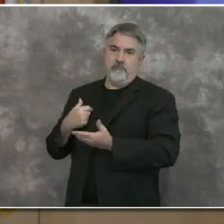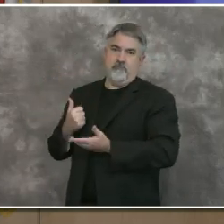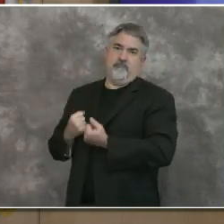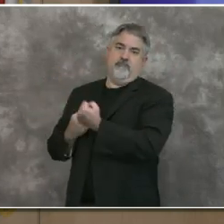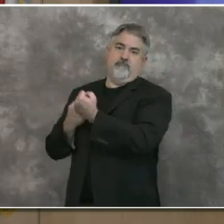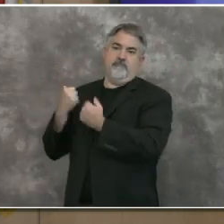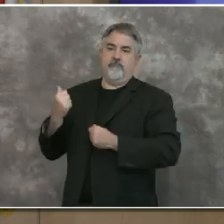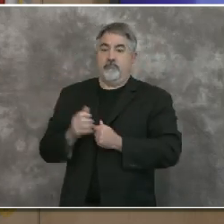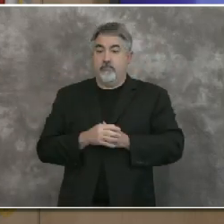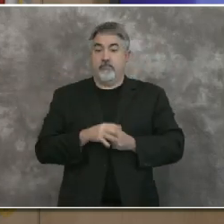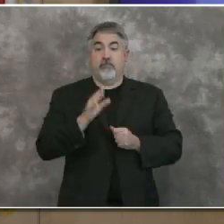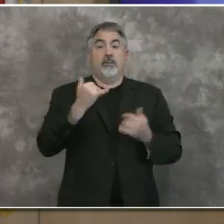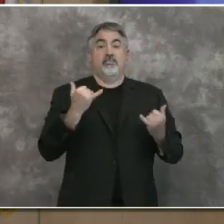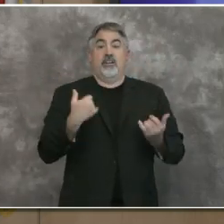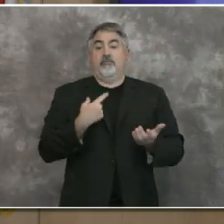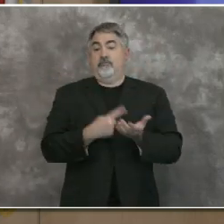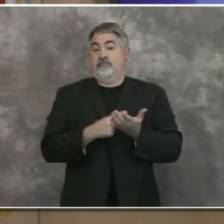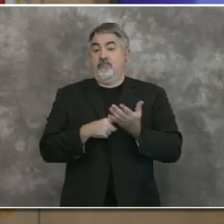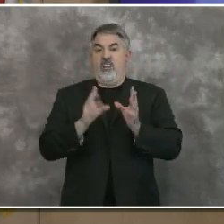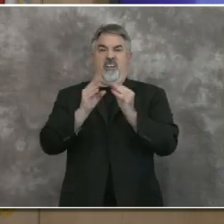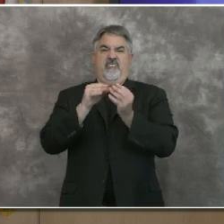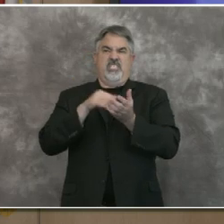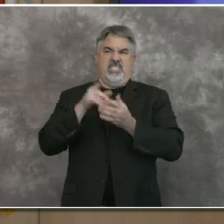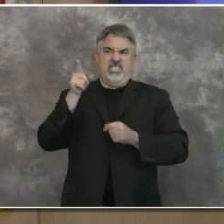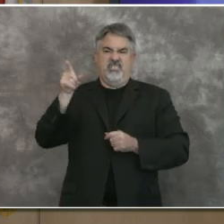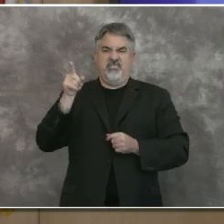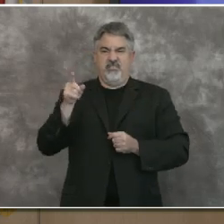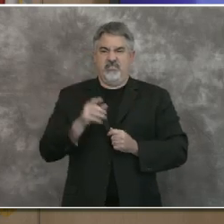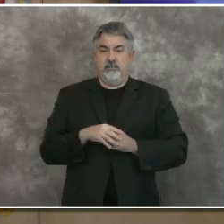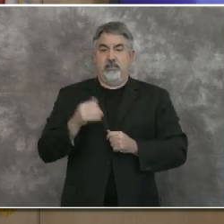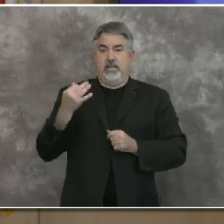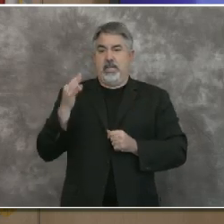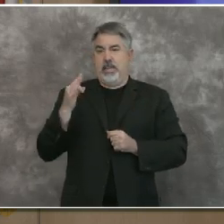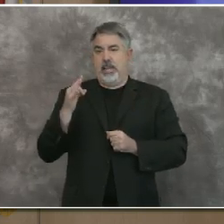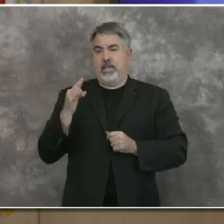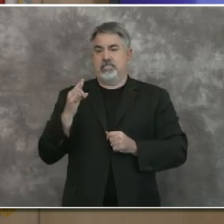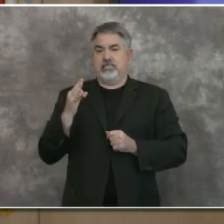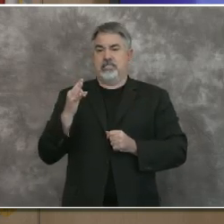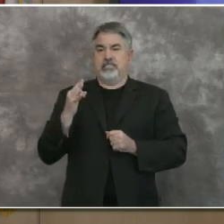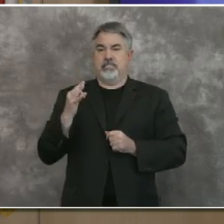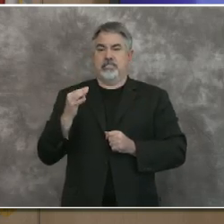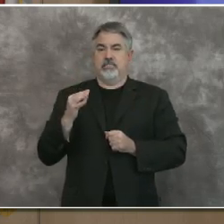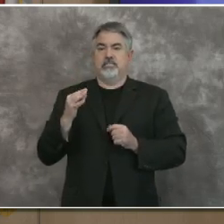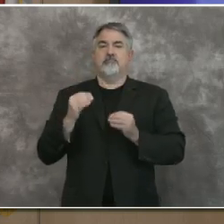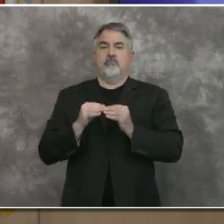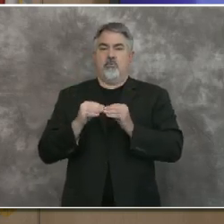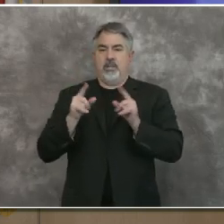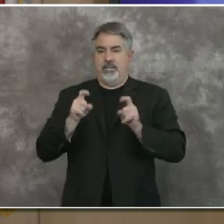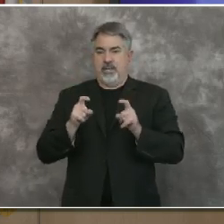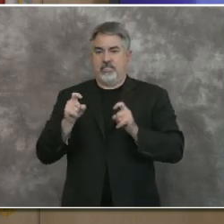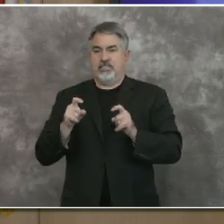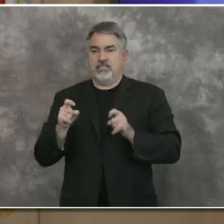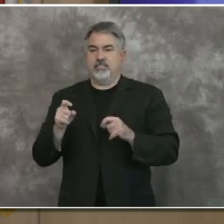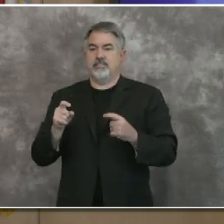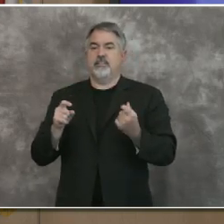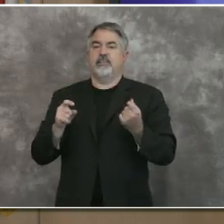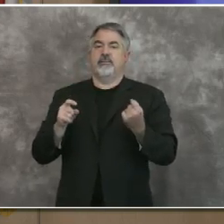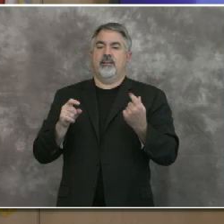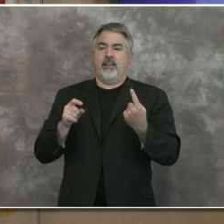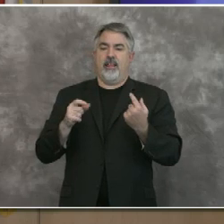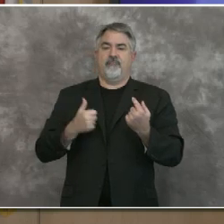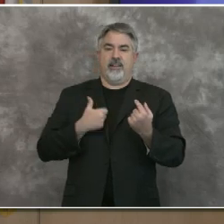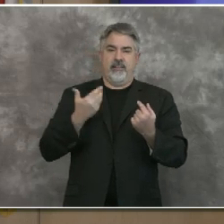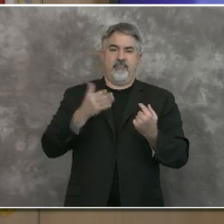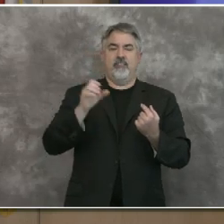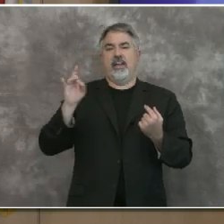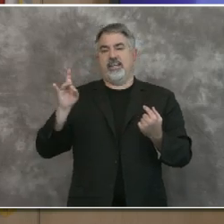at the Convention Center. 19 more tests have been performed from yesterday, 11 residents, 8 staff. There's still no